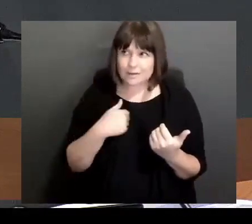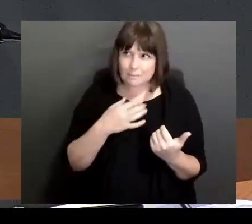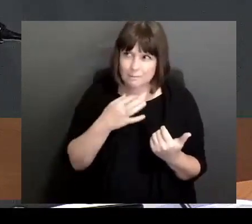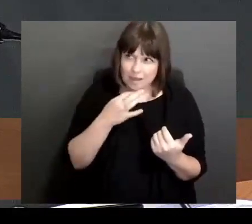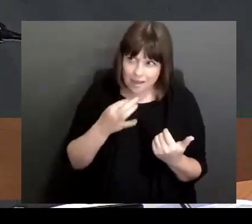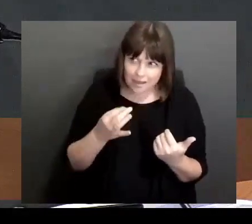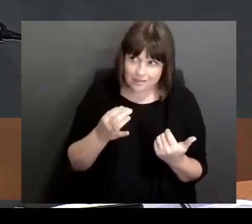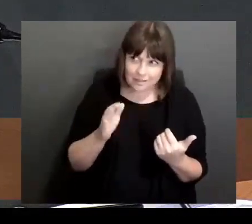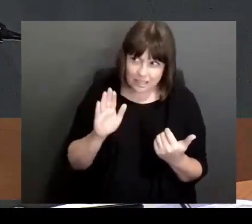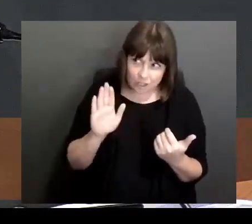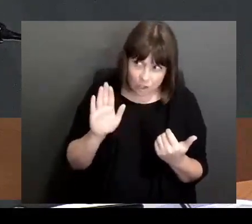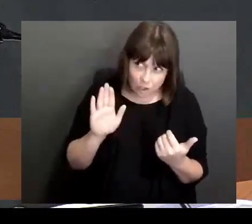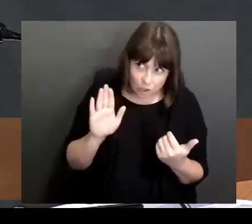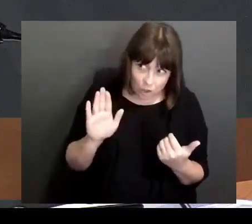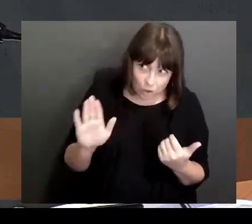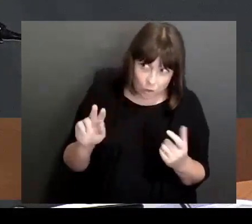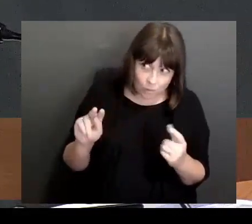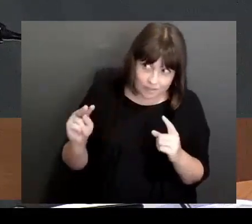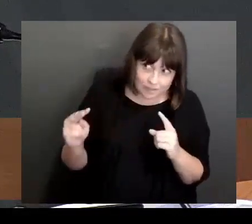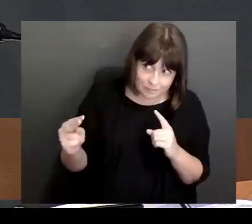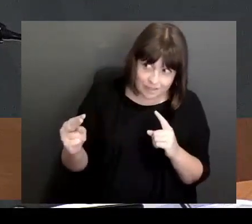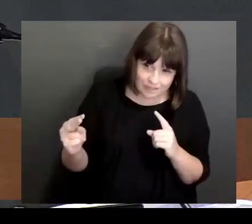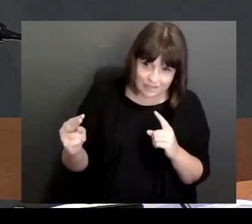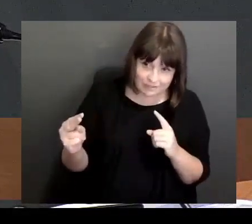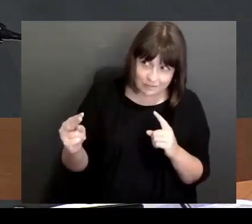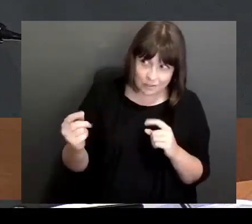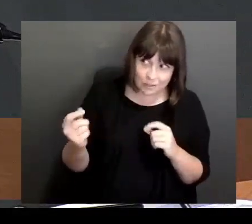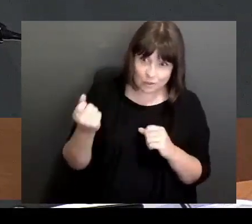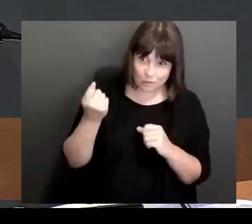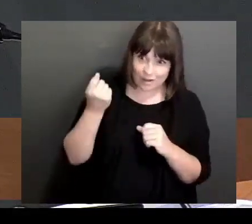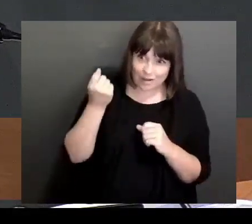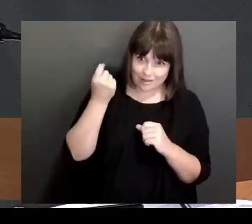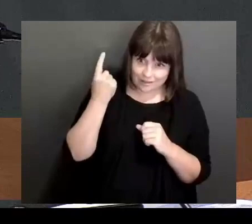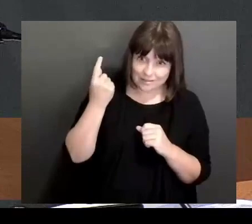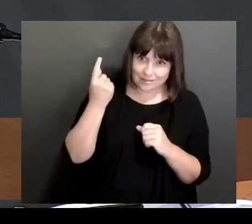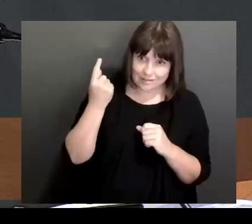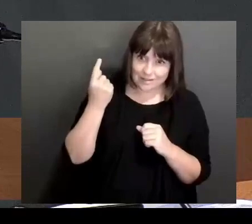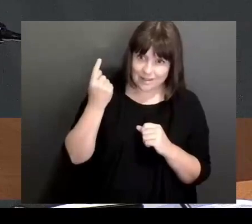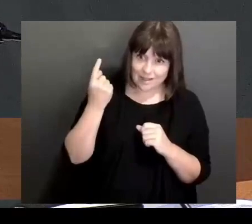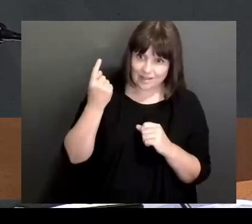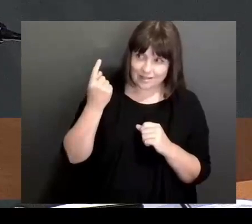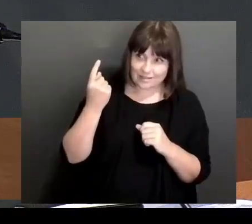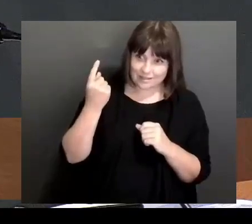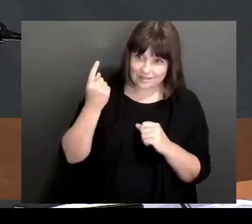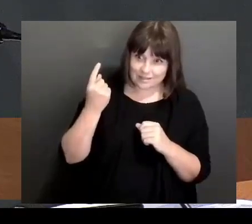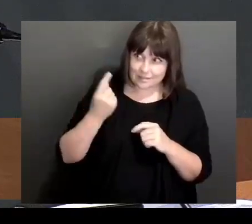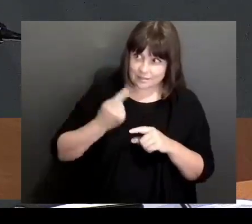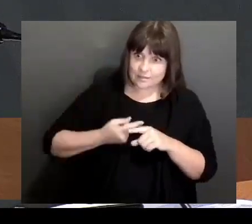you understand that that's against a background of urgency.